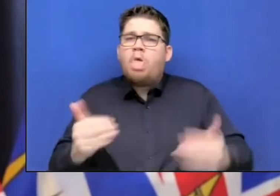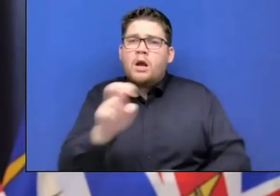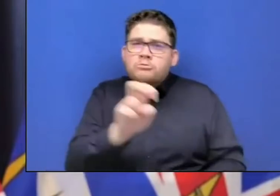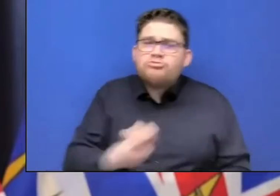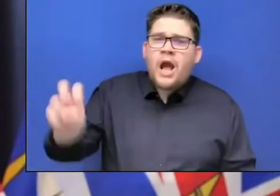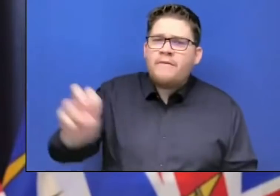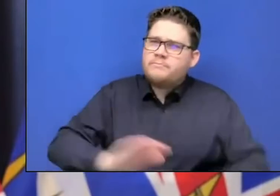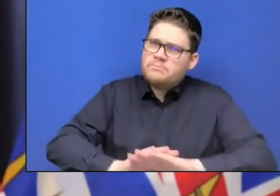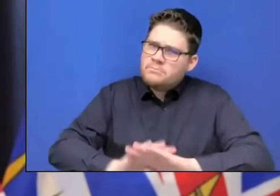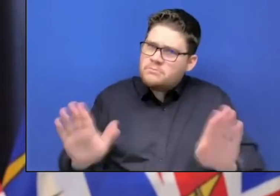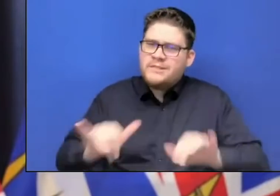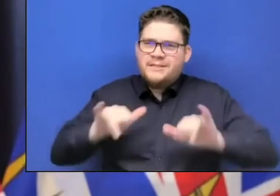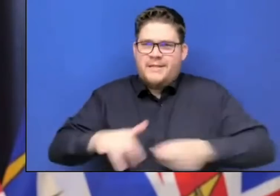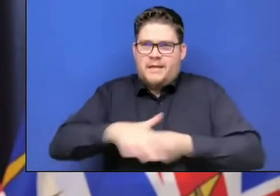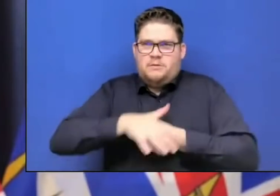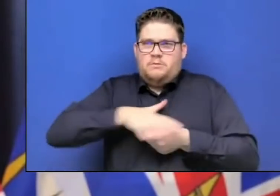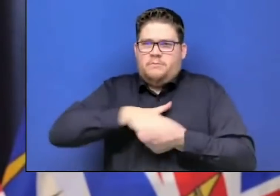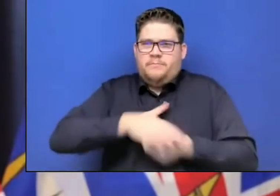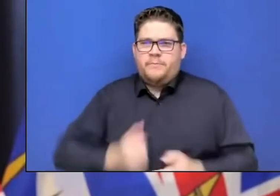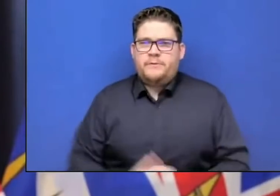only that which is absolutely essential.